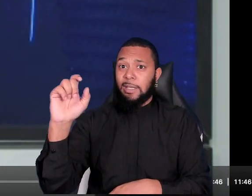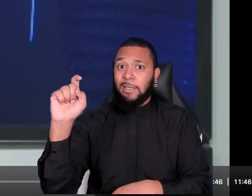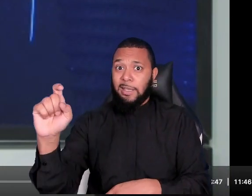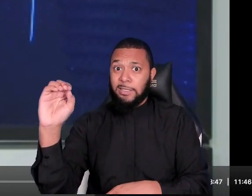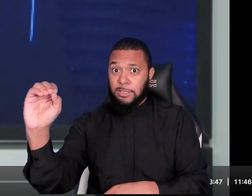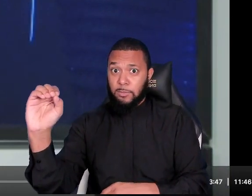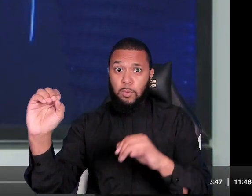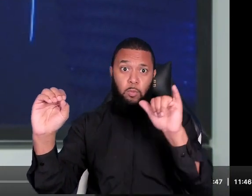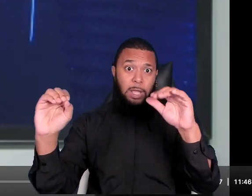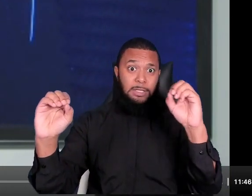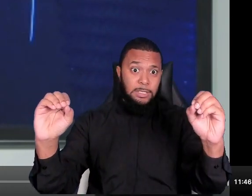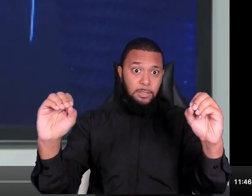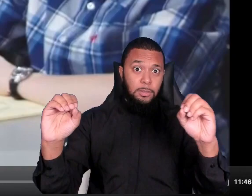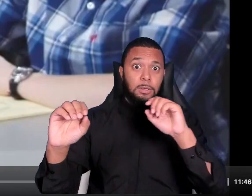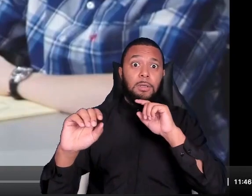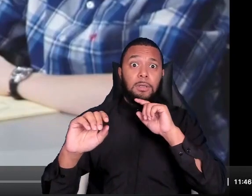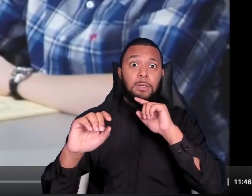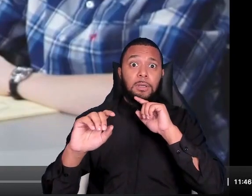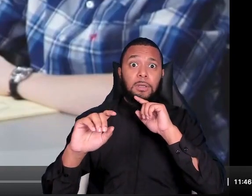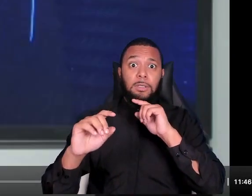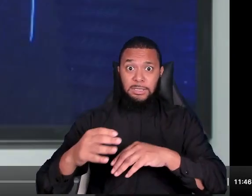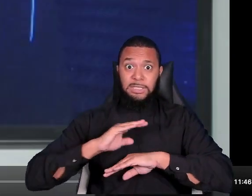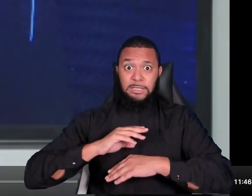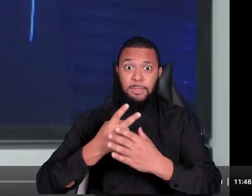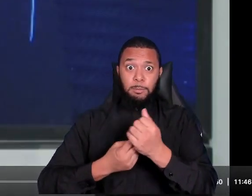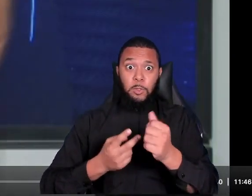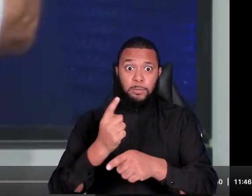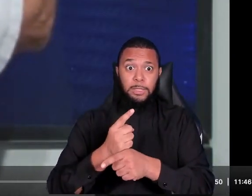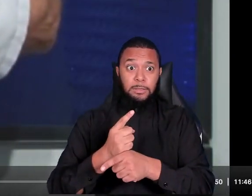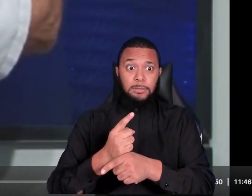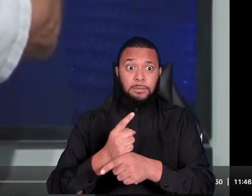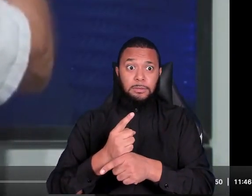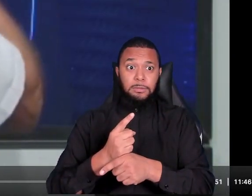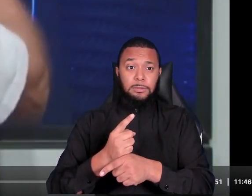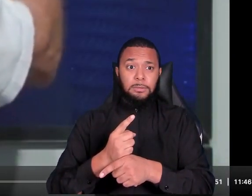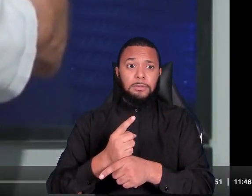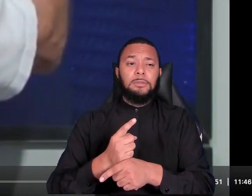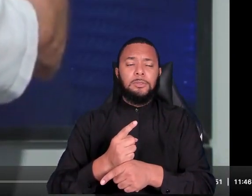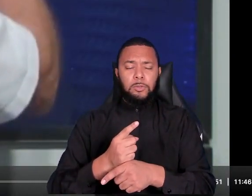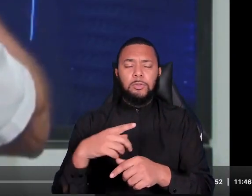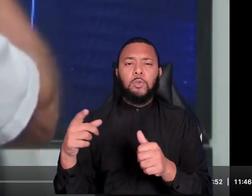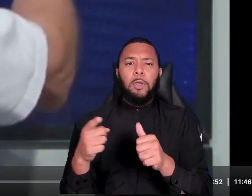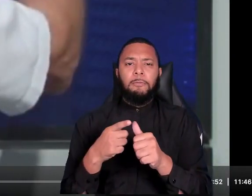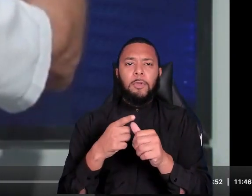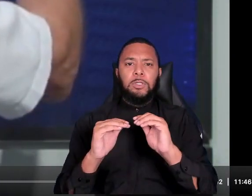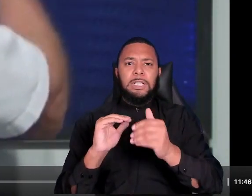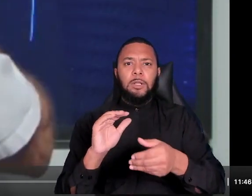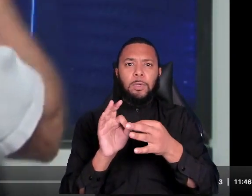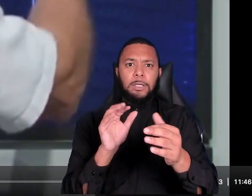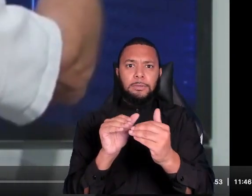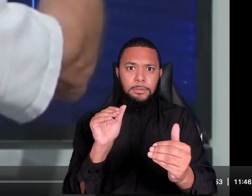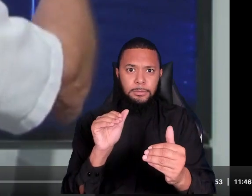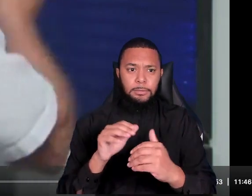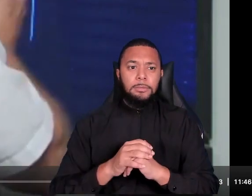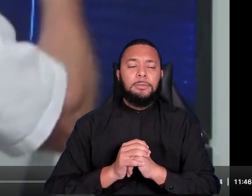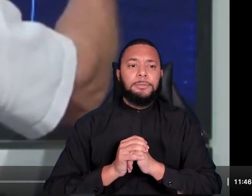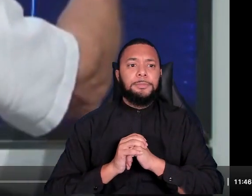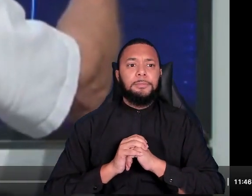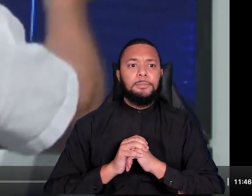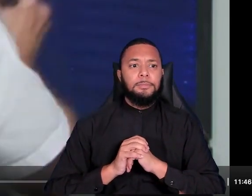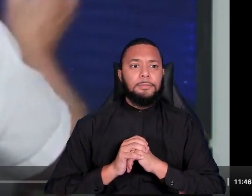Yeah. Yes. So the origin's on the correct side. So our first inequality would consist